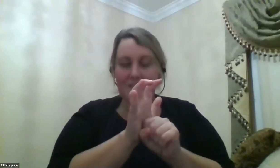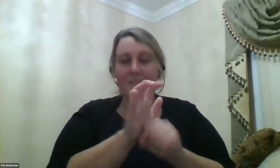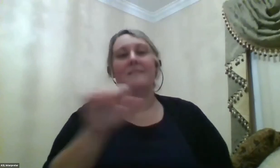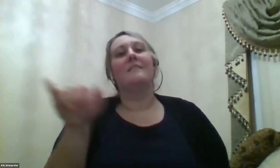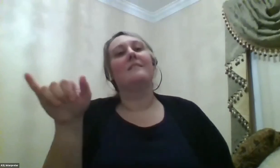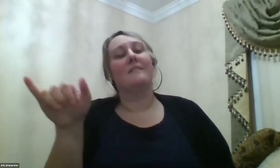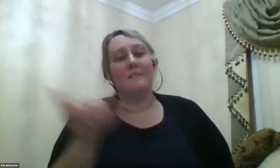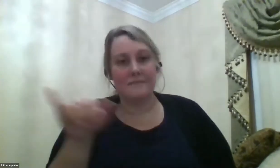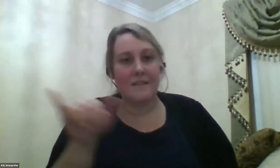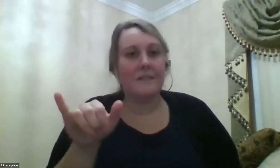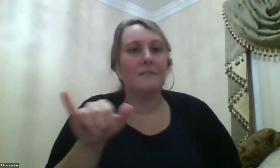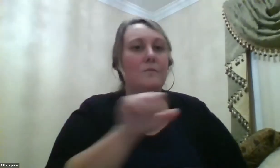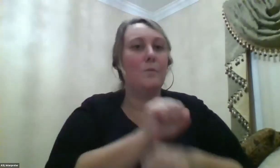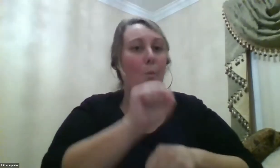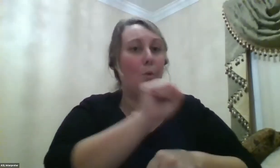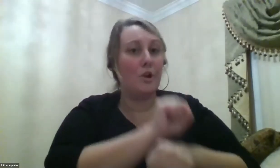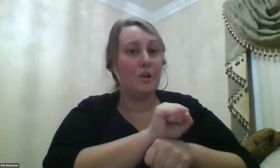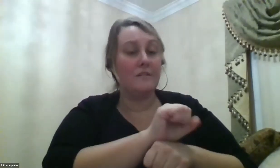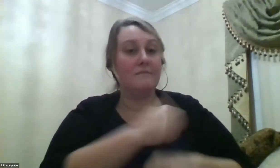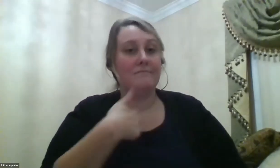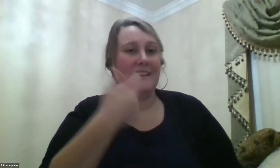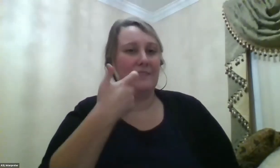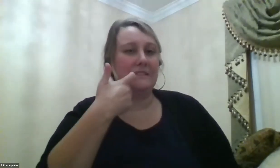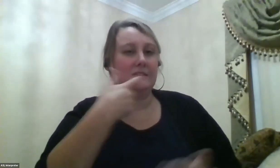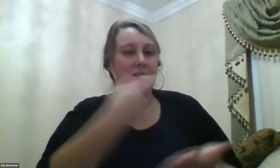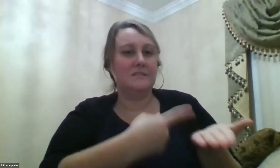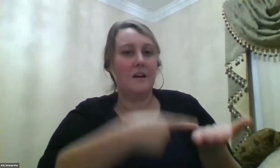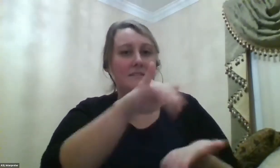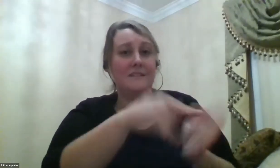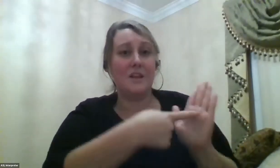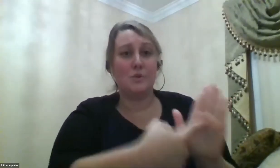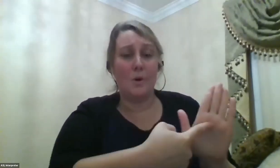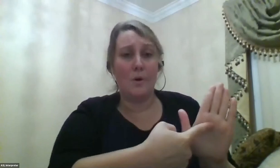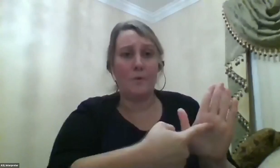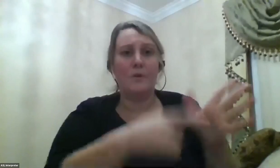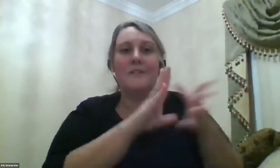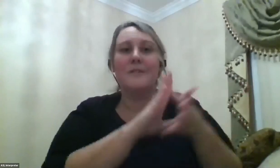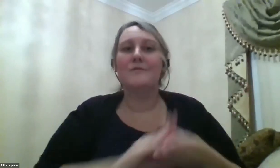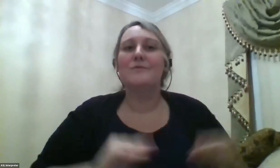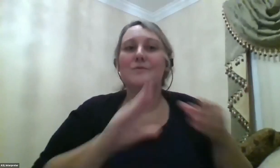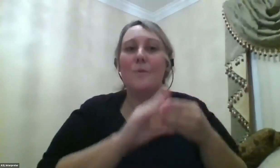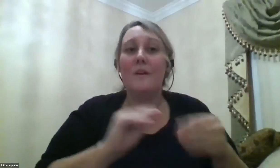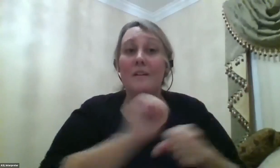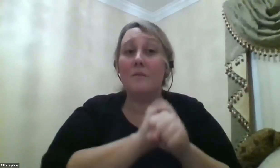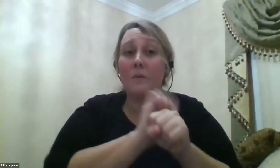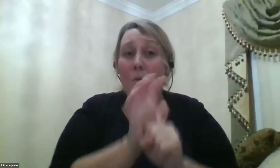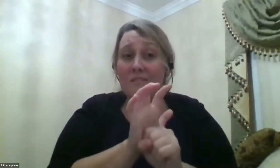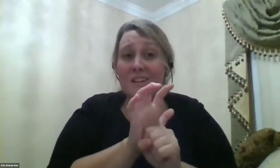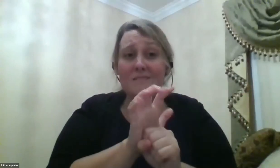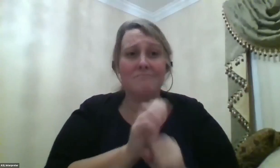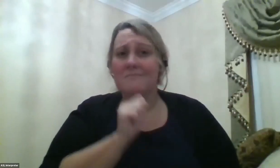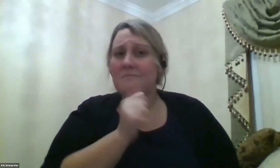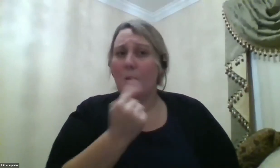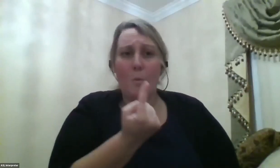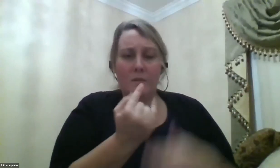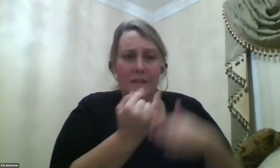work in the show, like, the story of the pandemic is also the story of power, you know, and it's also about what wasn't working